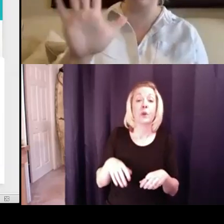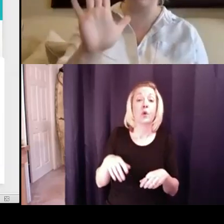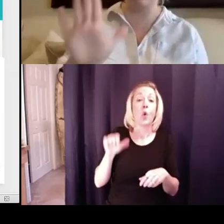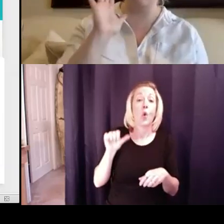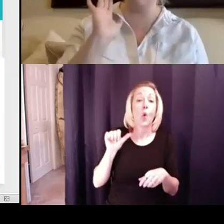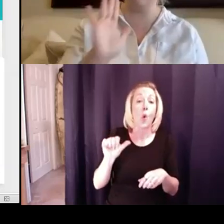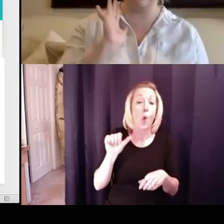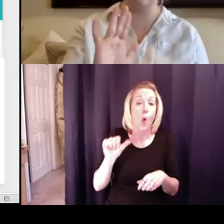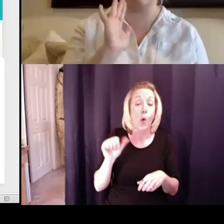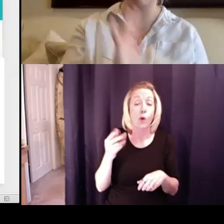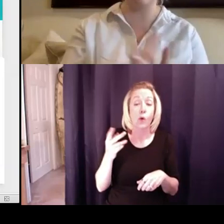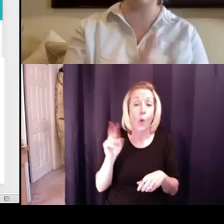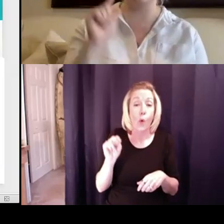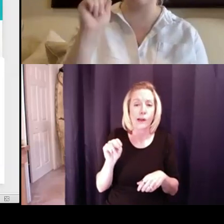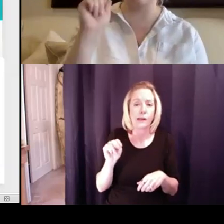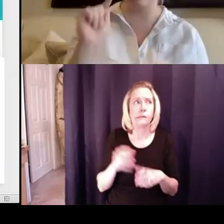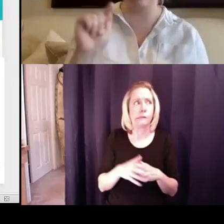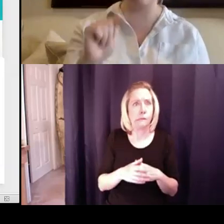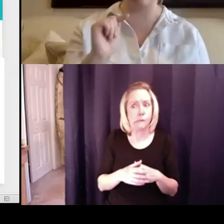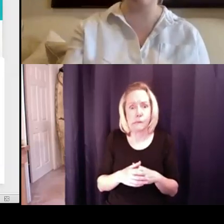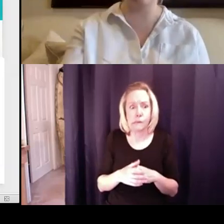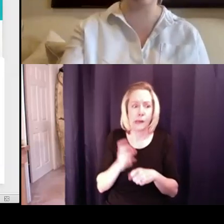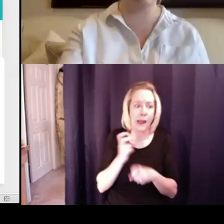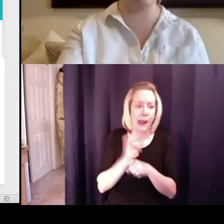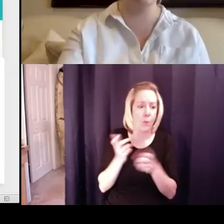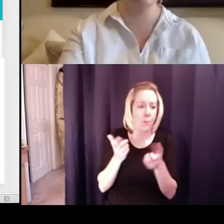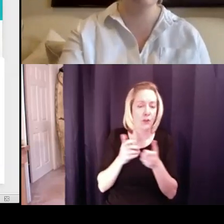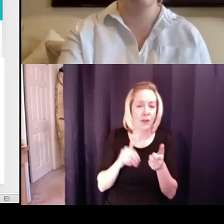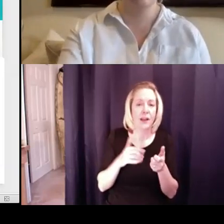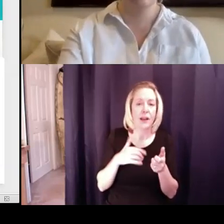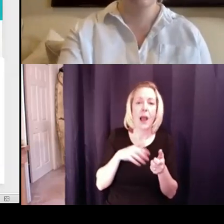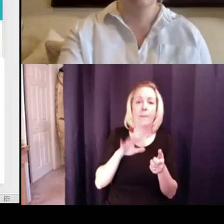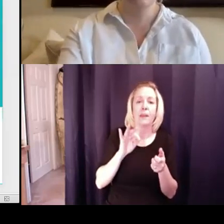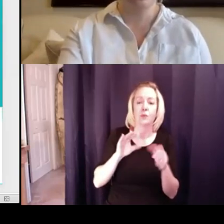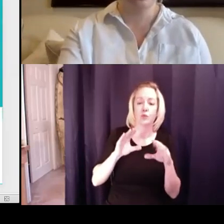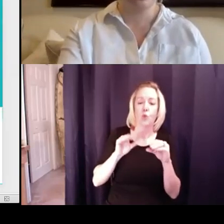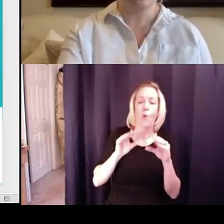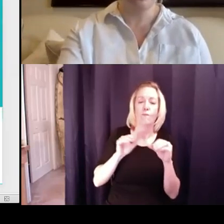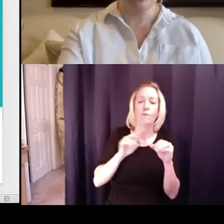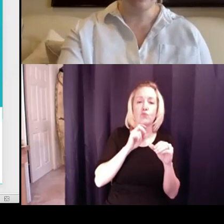when you press the horn, right, it depresses. So having the same kind of texture.